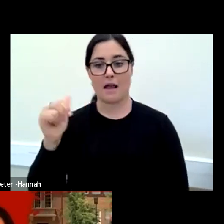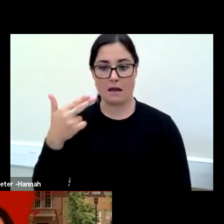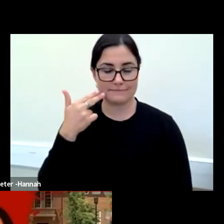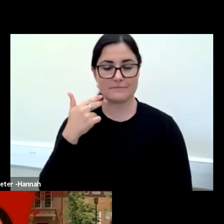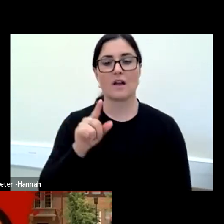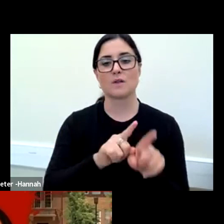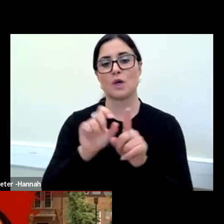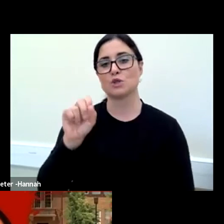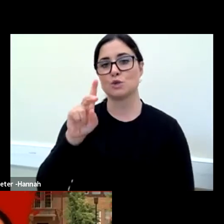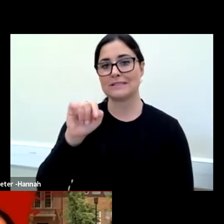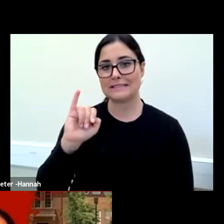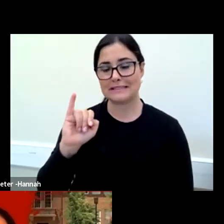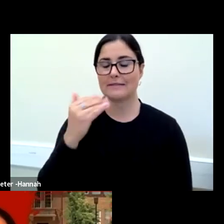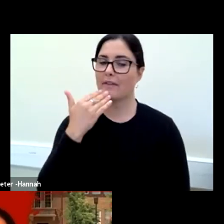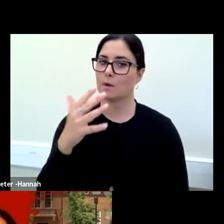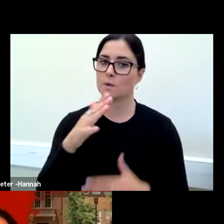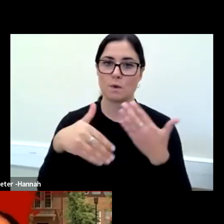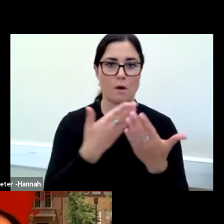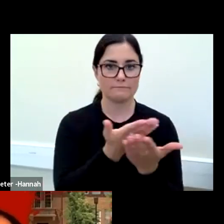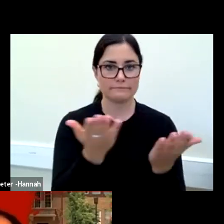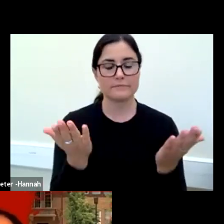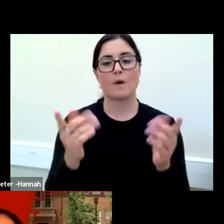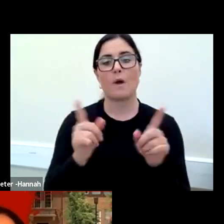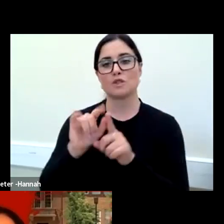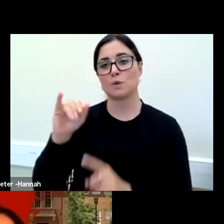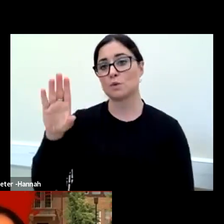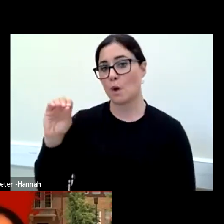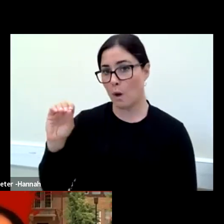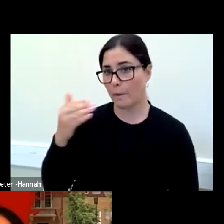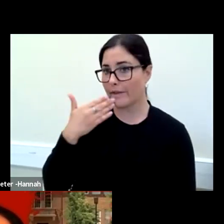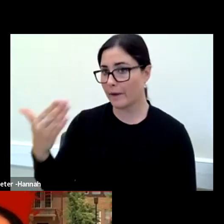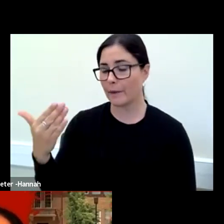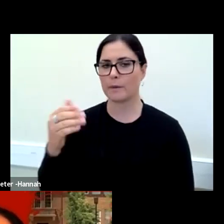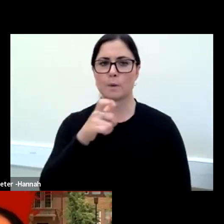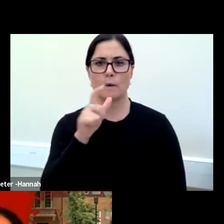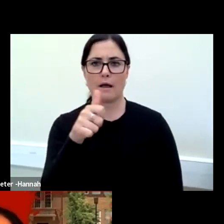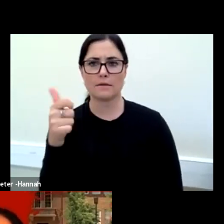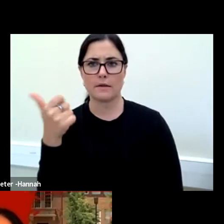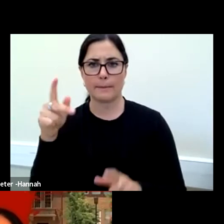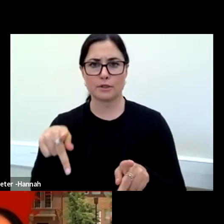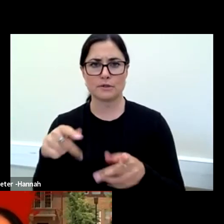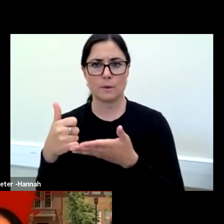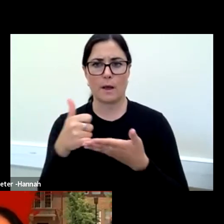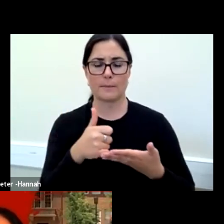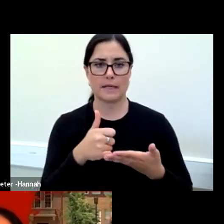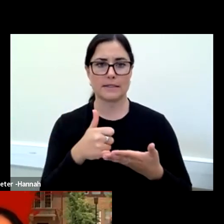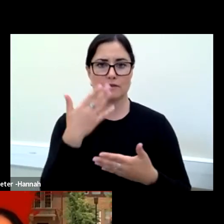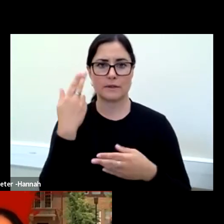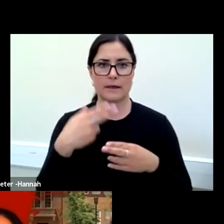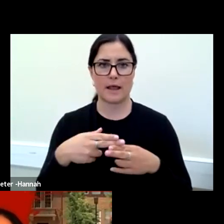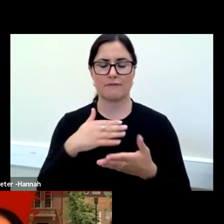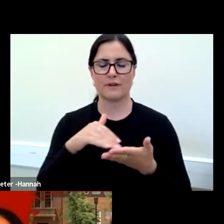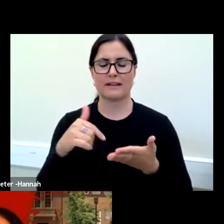Susie. Lots of thanks to also, I think it was Joe, and I don't know who our other person was helping us.